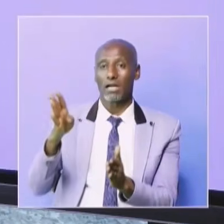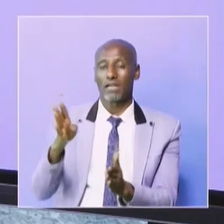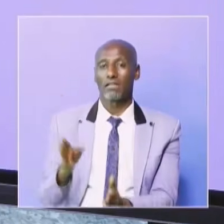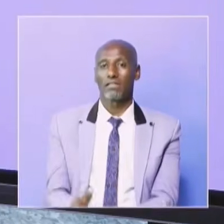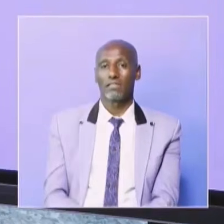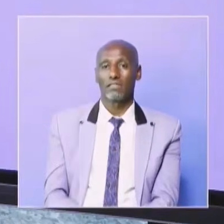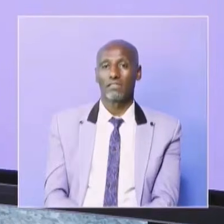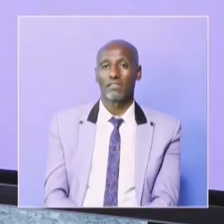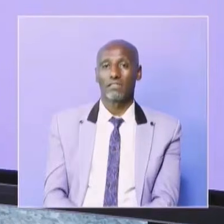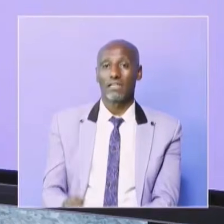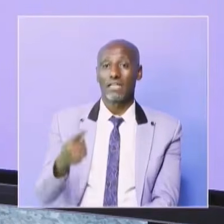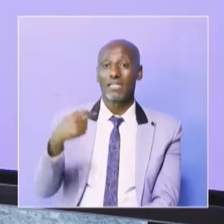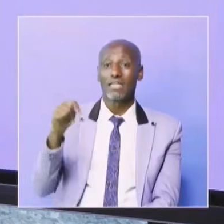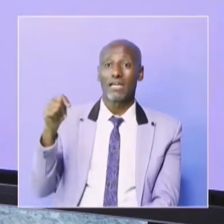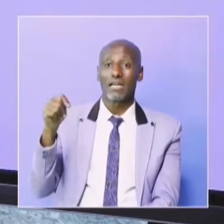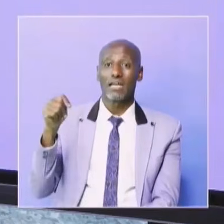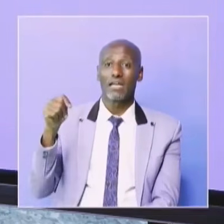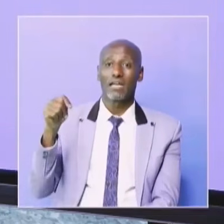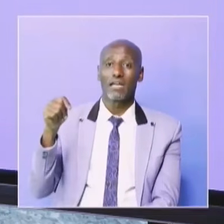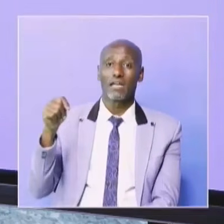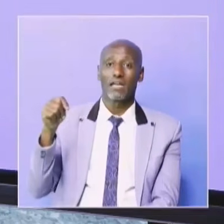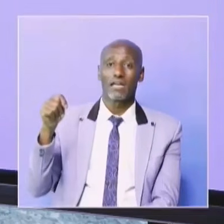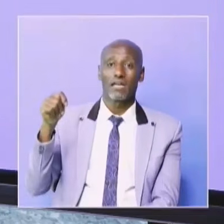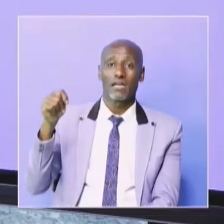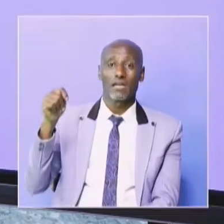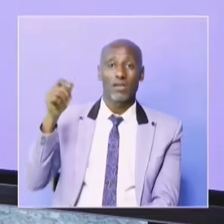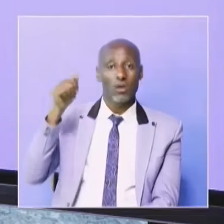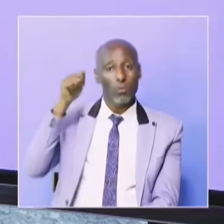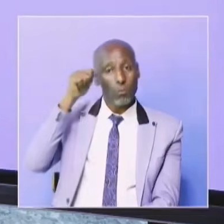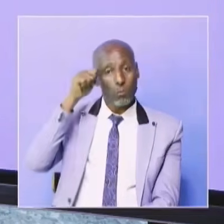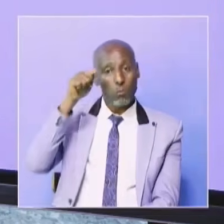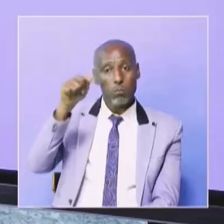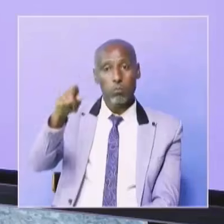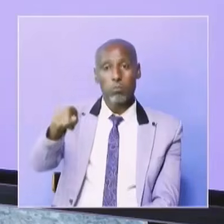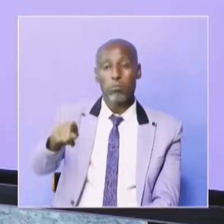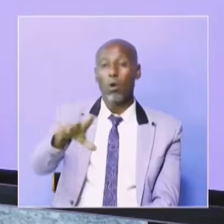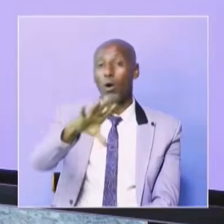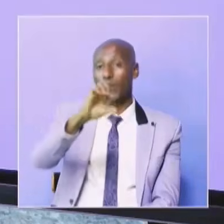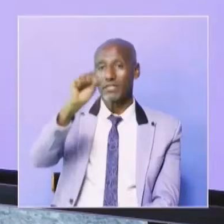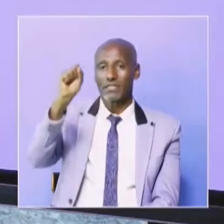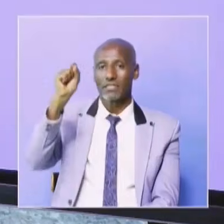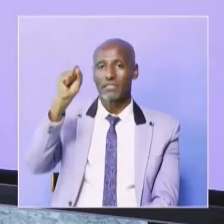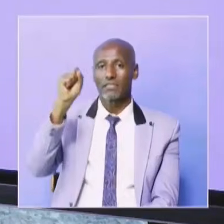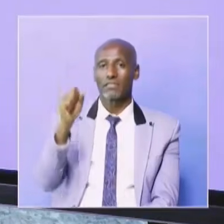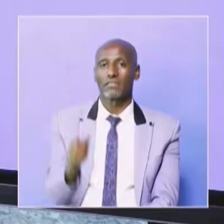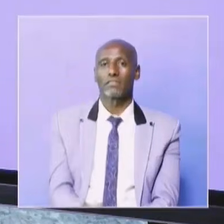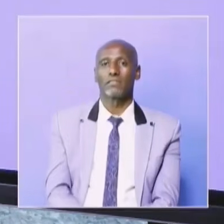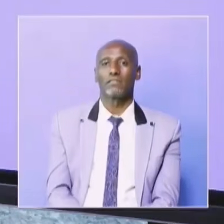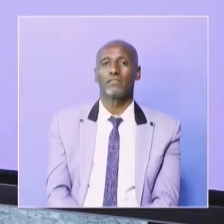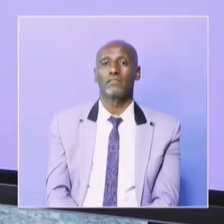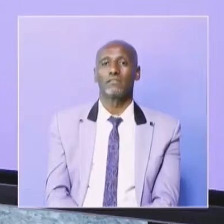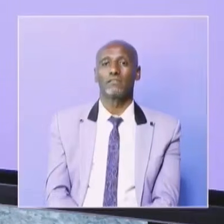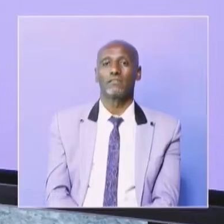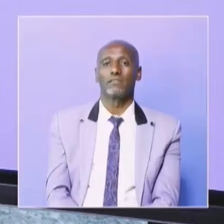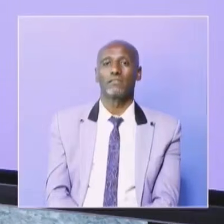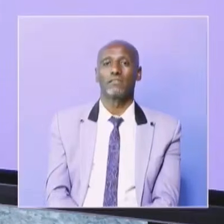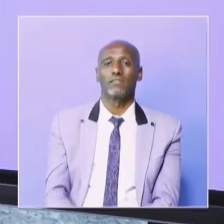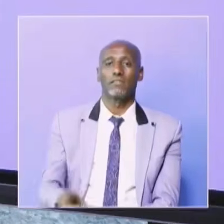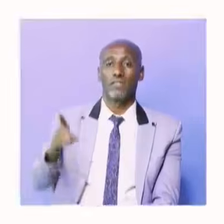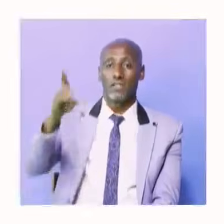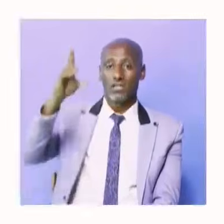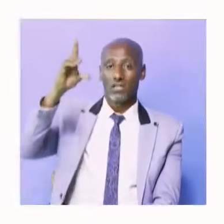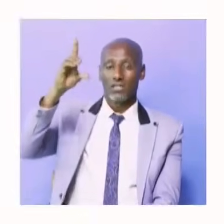boys call a ride. Question mark. We are requested to make what? Interrogative sentence. So how do you do?